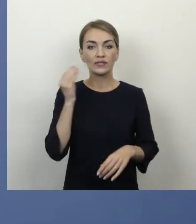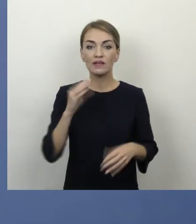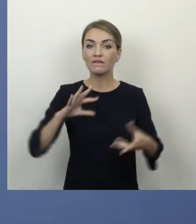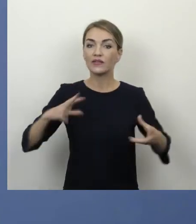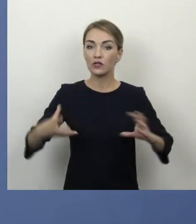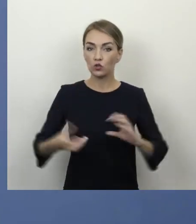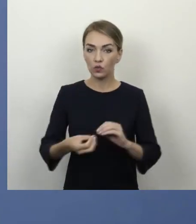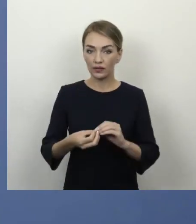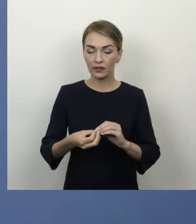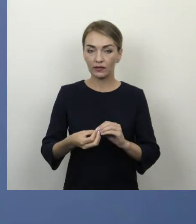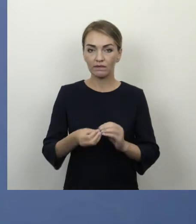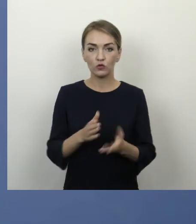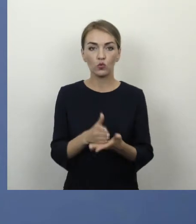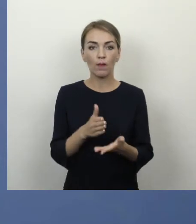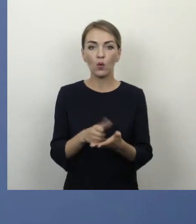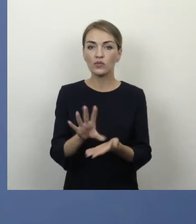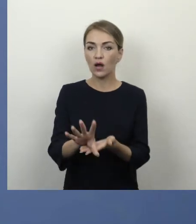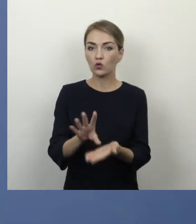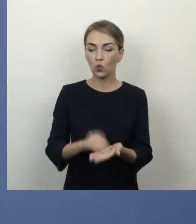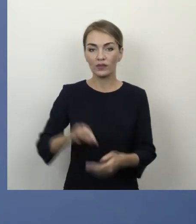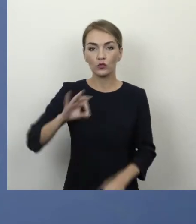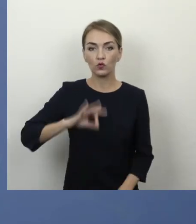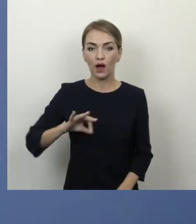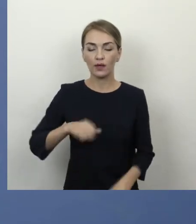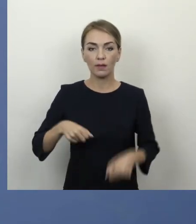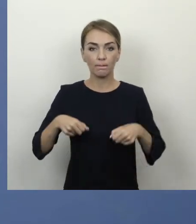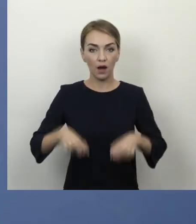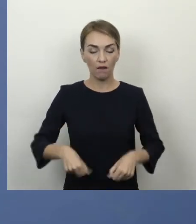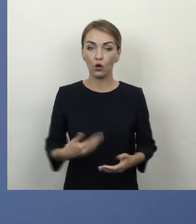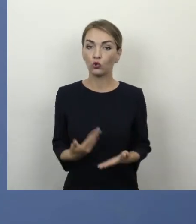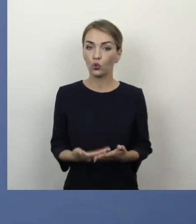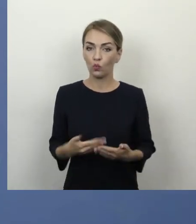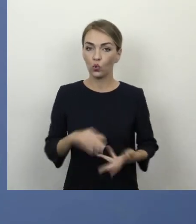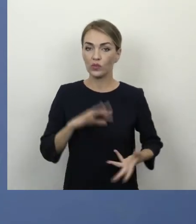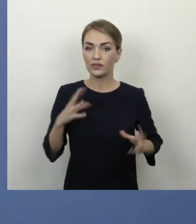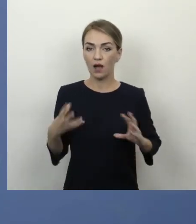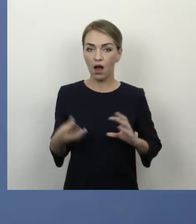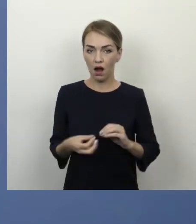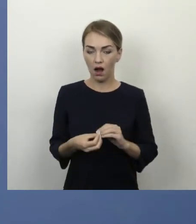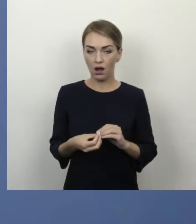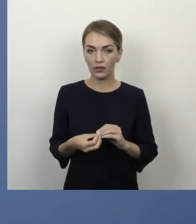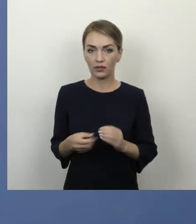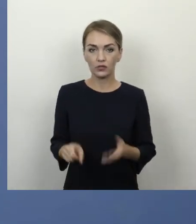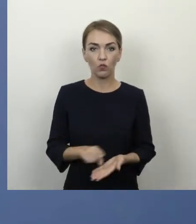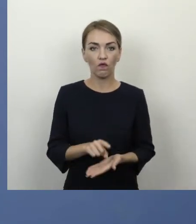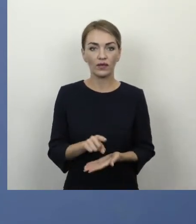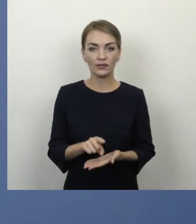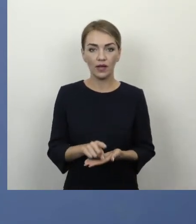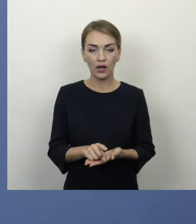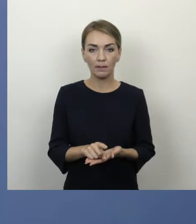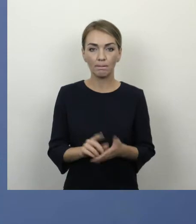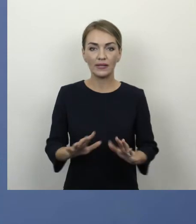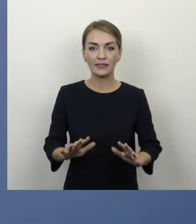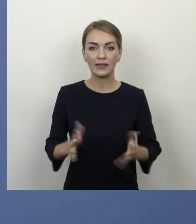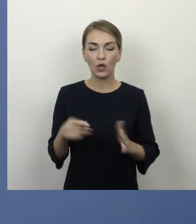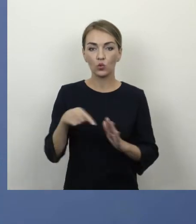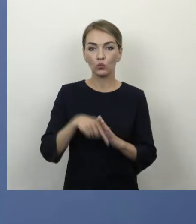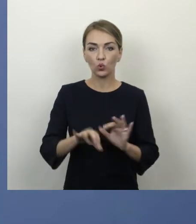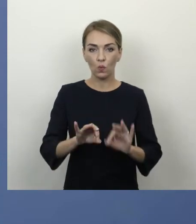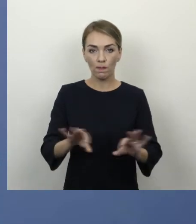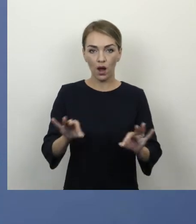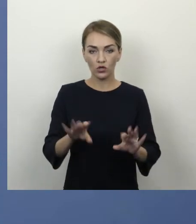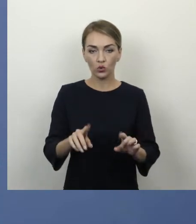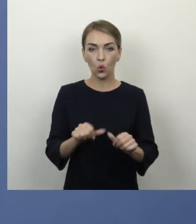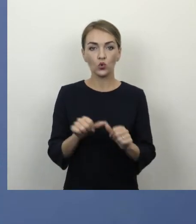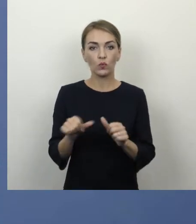existing system, this is the function of the supreme judicial authorities, which make final conclusion